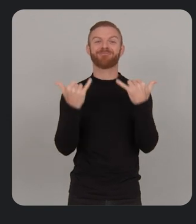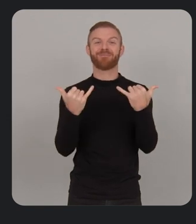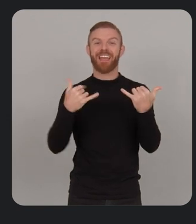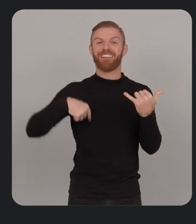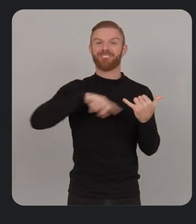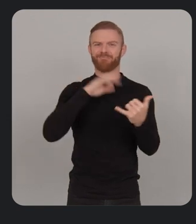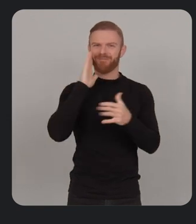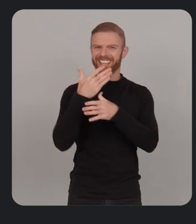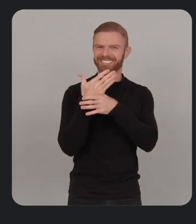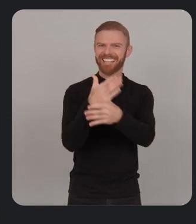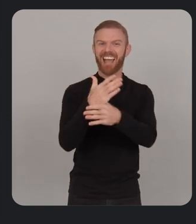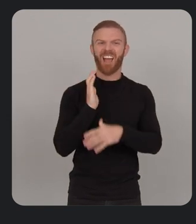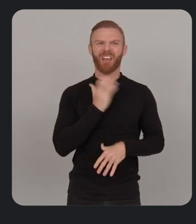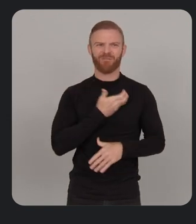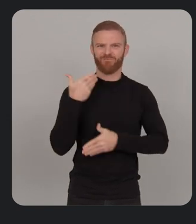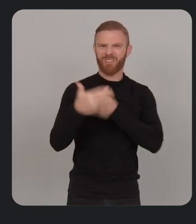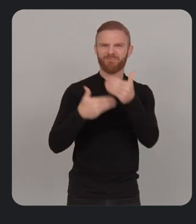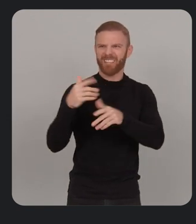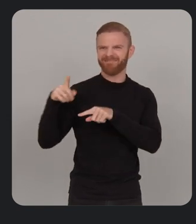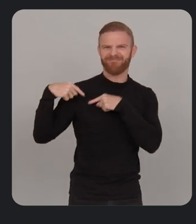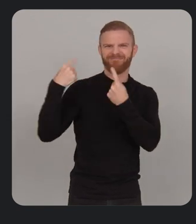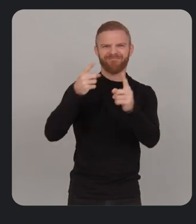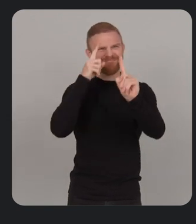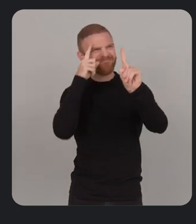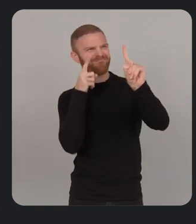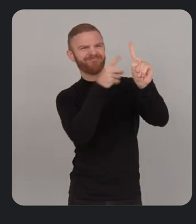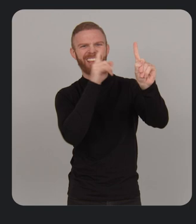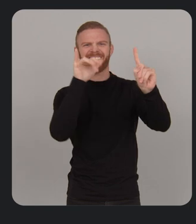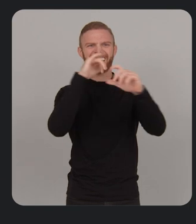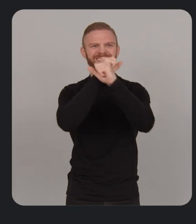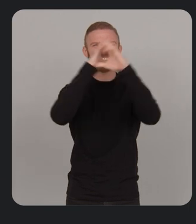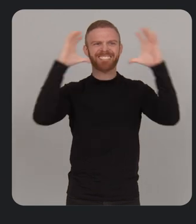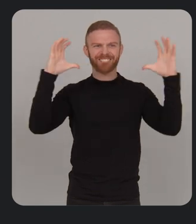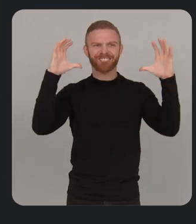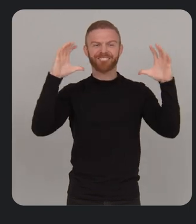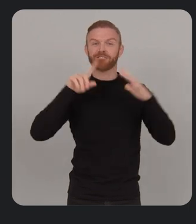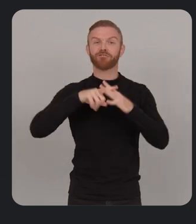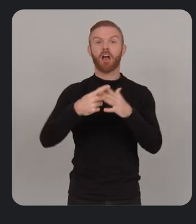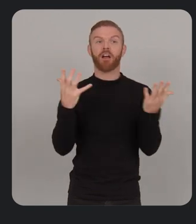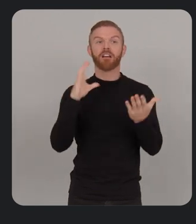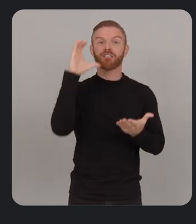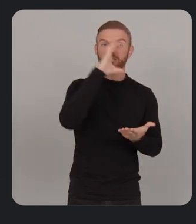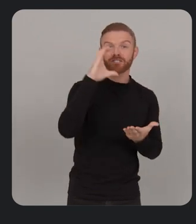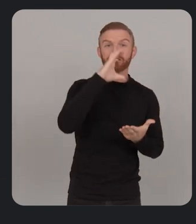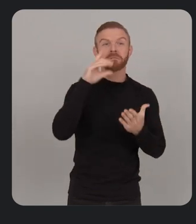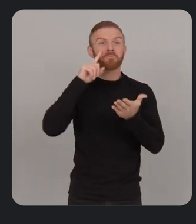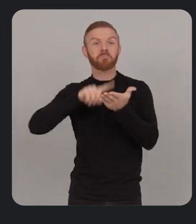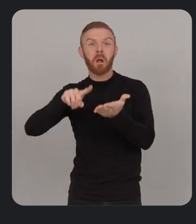Today, we'll share our progress towards this vision, starting with searching and exploring visually.